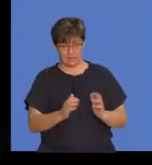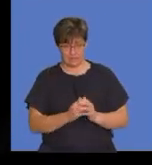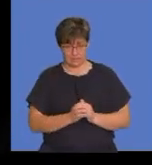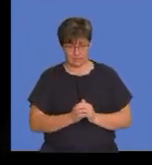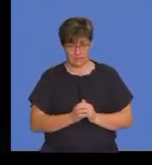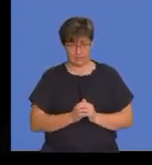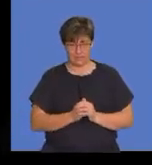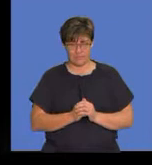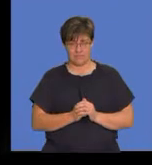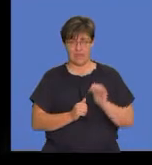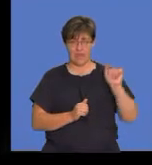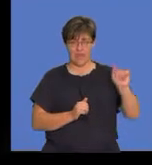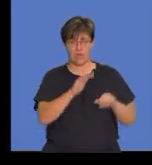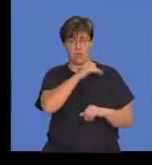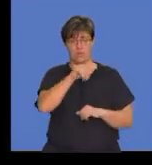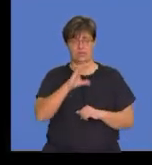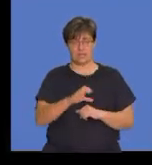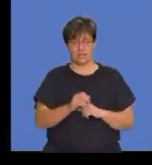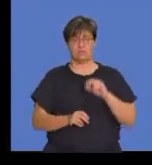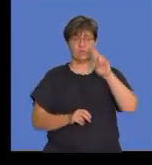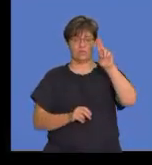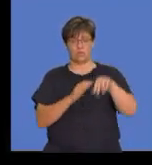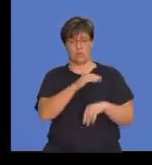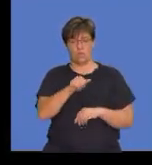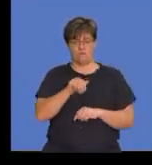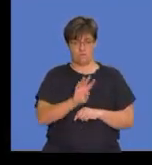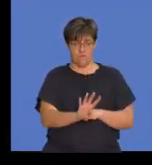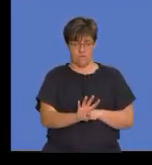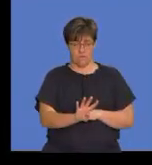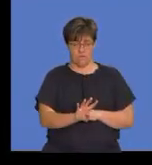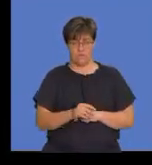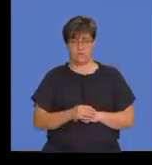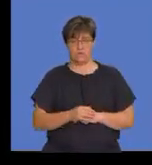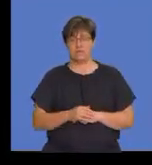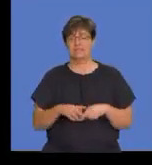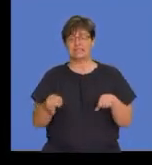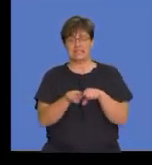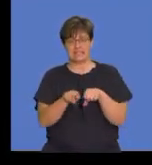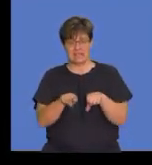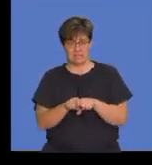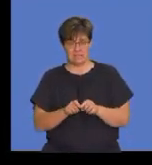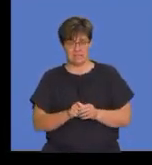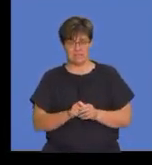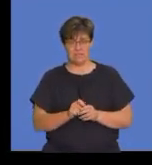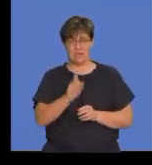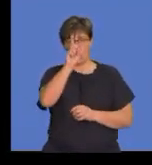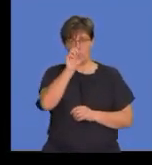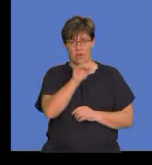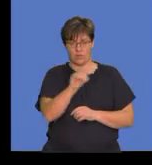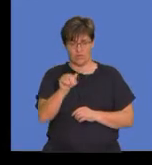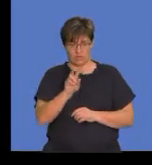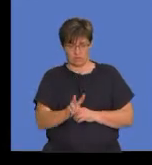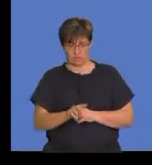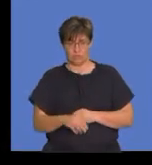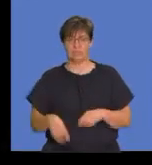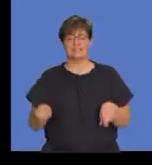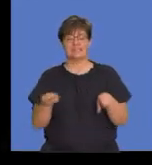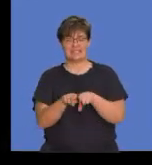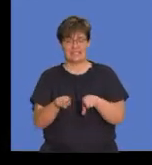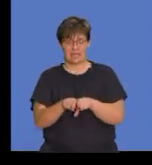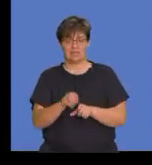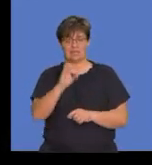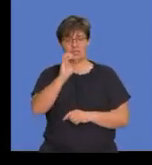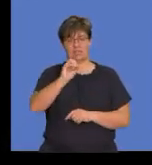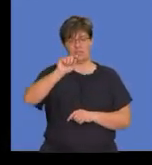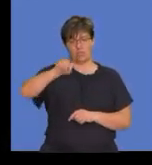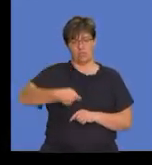C. So A over C will be 2 over 4, which is the same as 1 over 2,